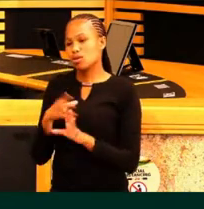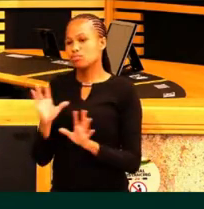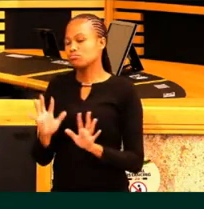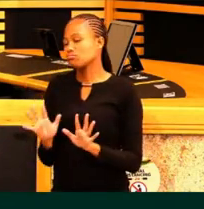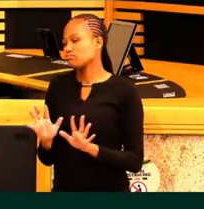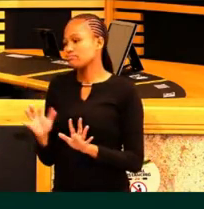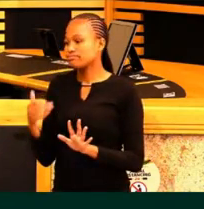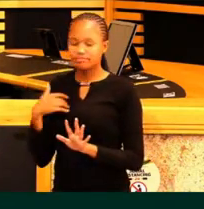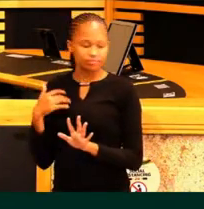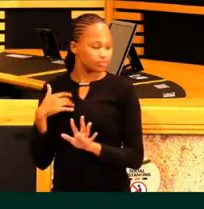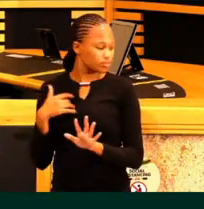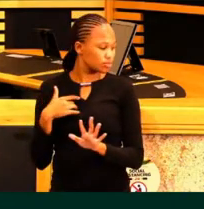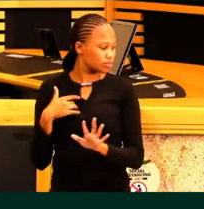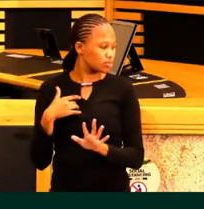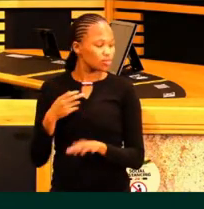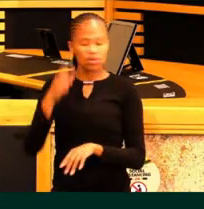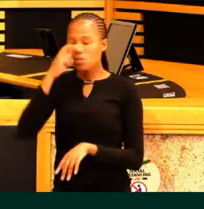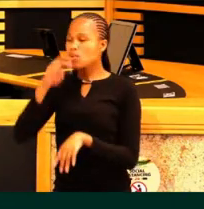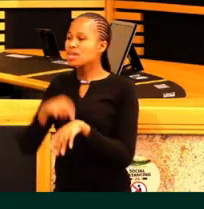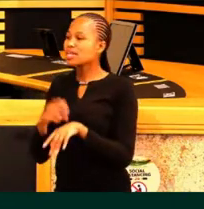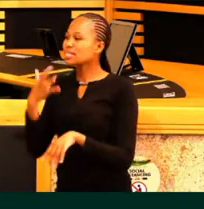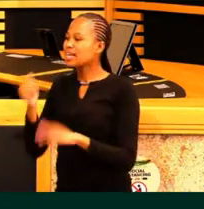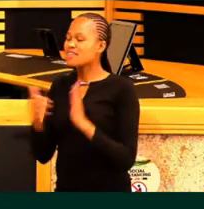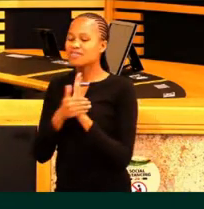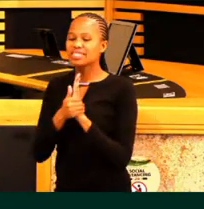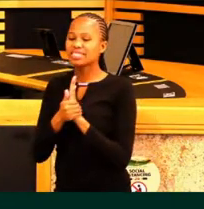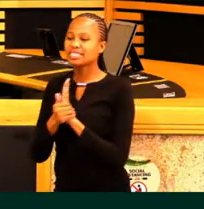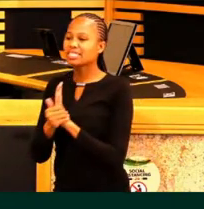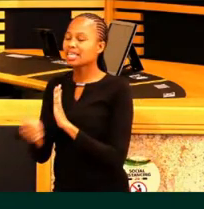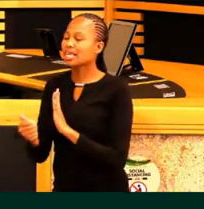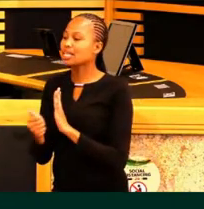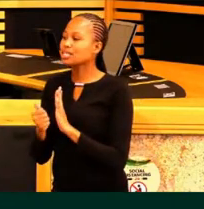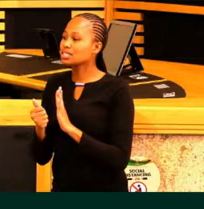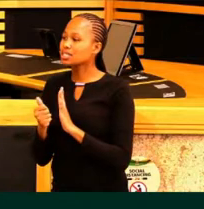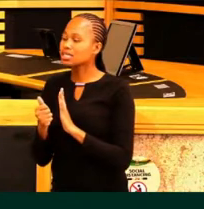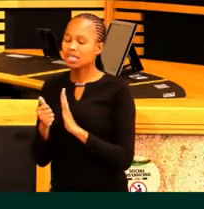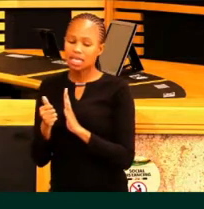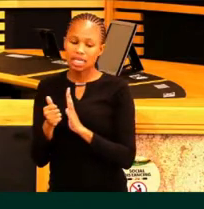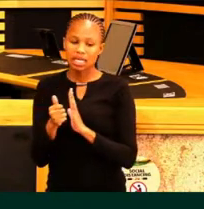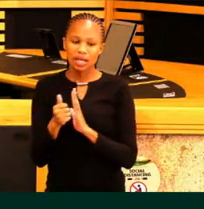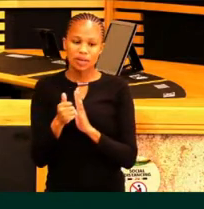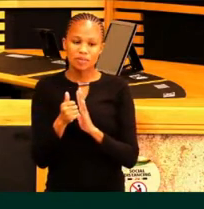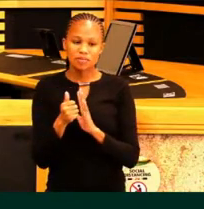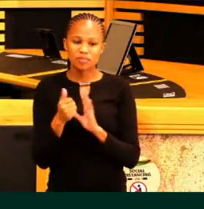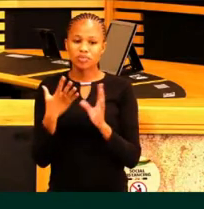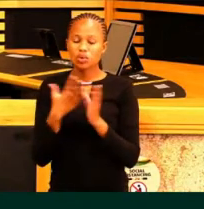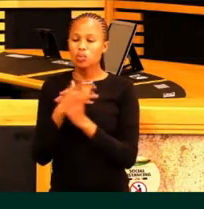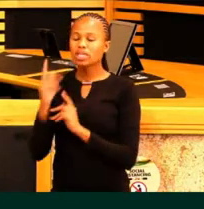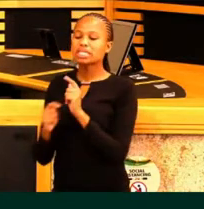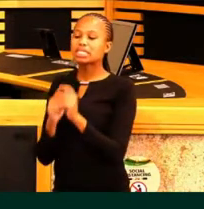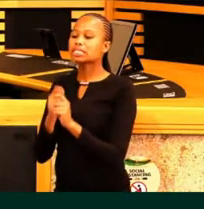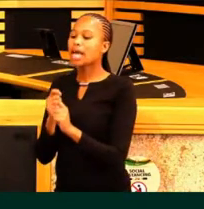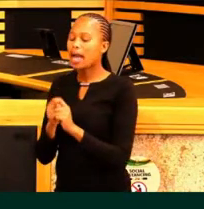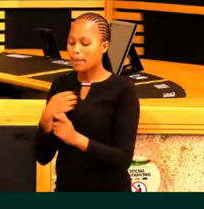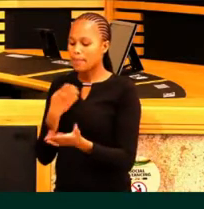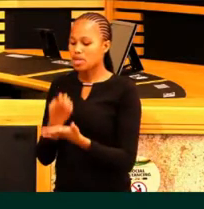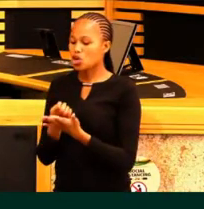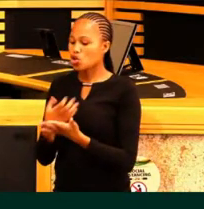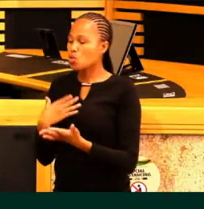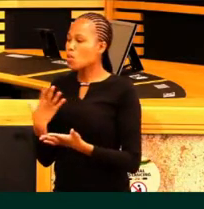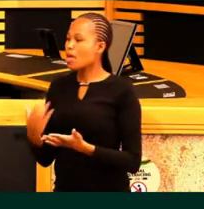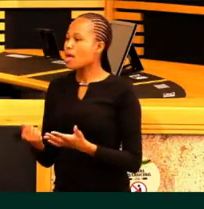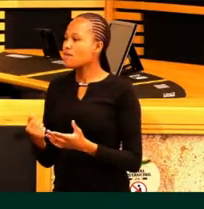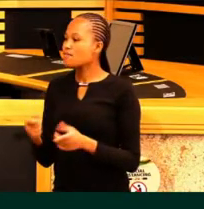who would see we need to have the skills that are aligned with the type of economy that we are having for an